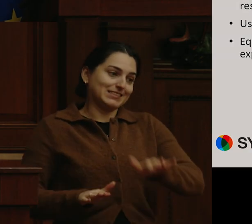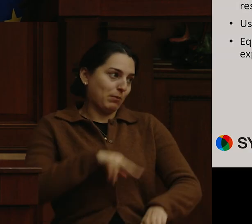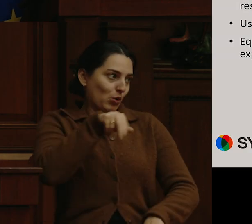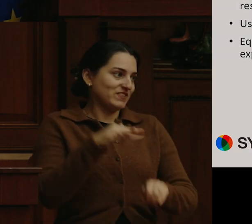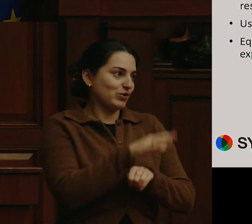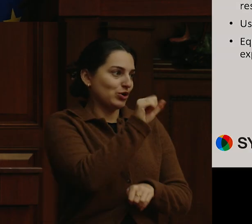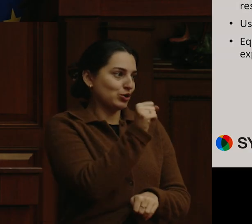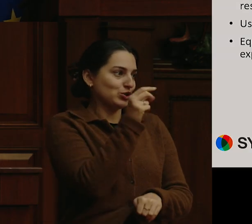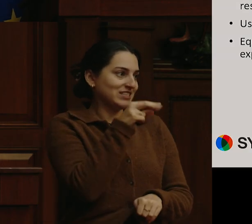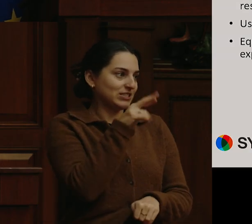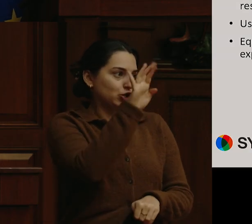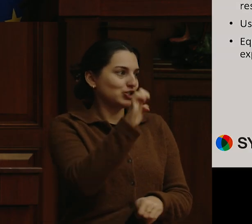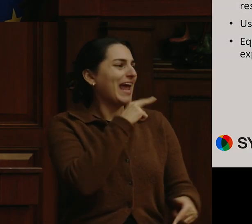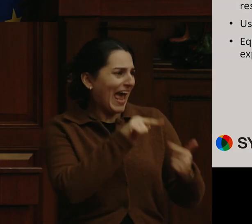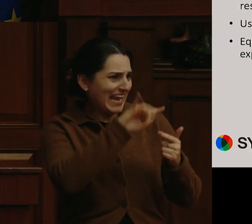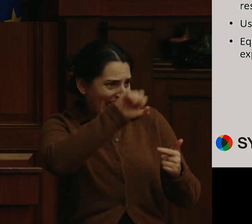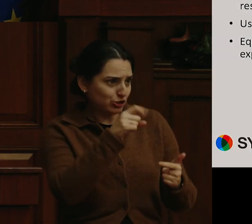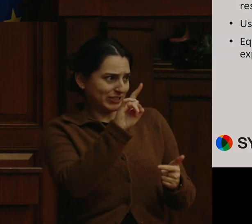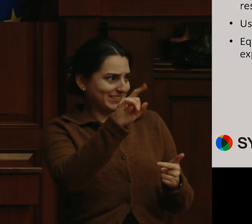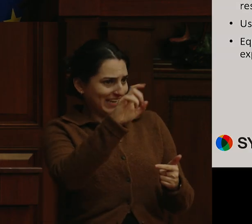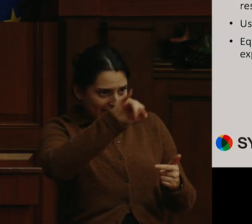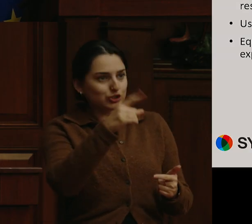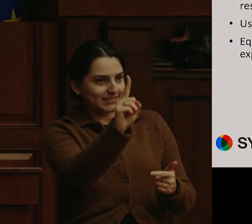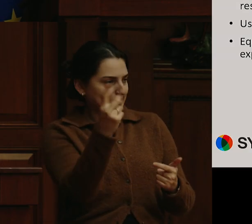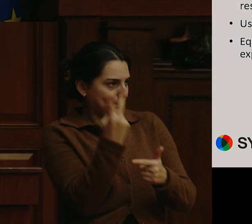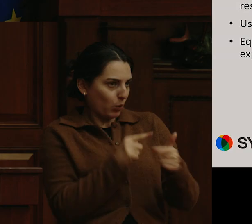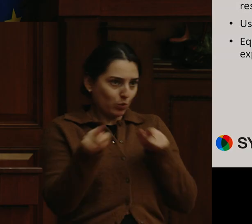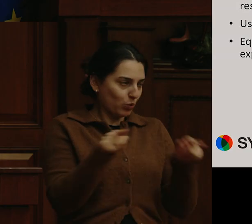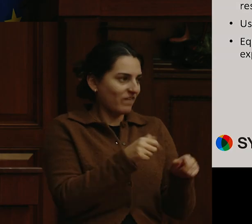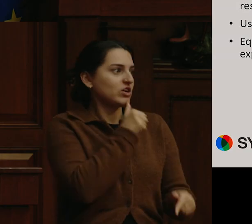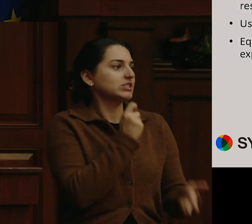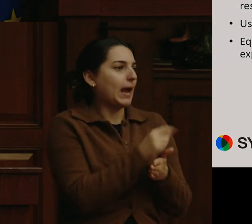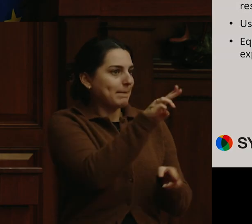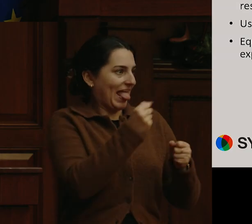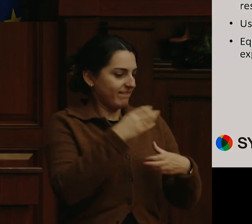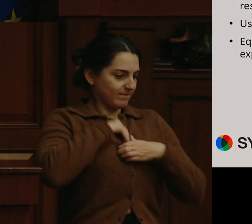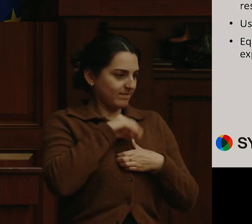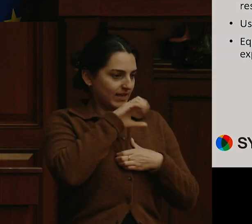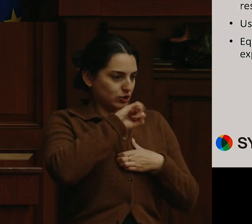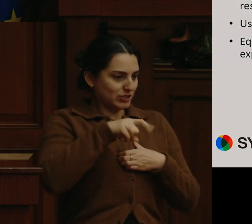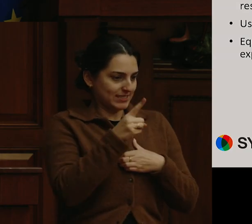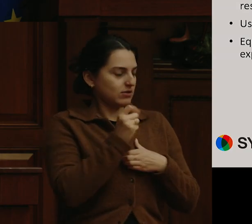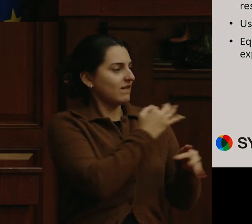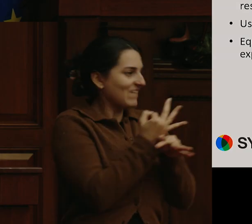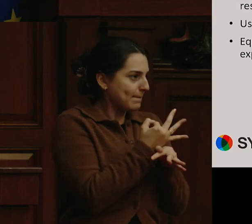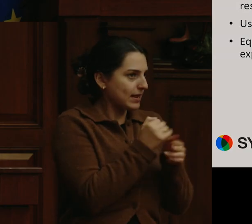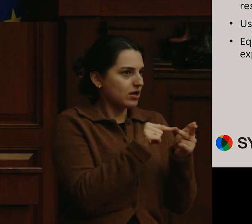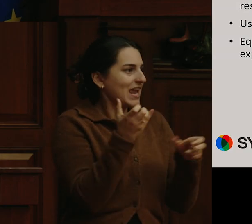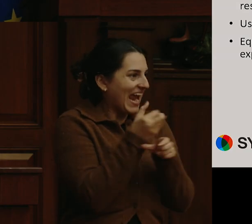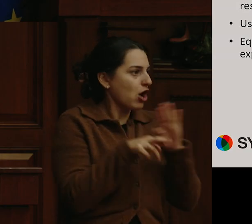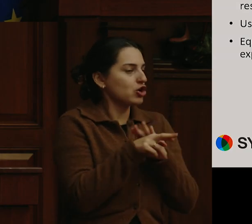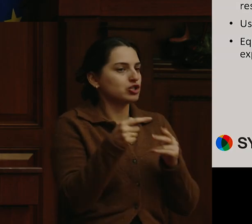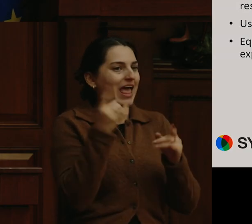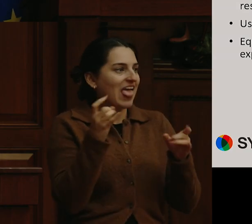but it's also a milestone for Sjögren's disease. It's the first time that people living with Sjögren's, their families, carers, and